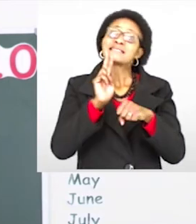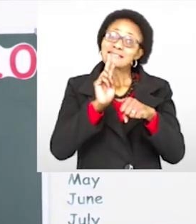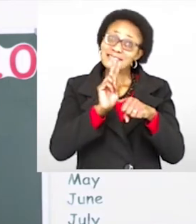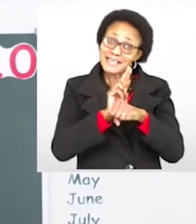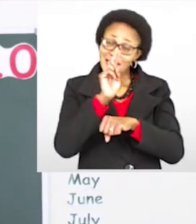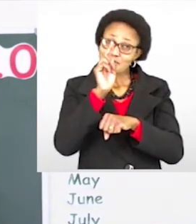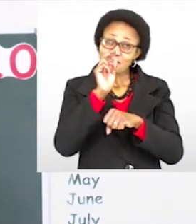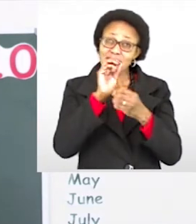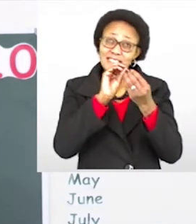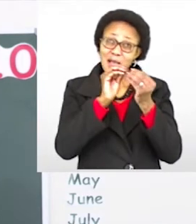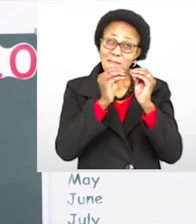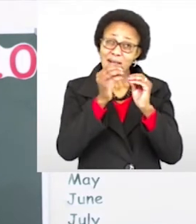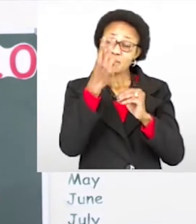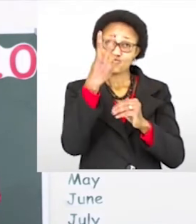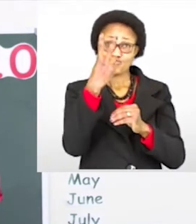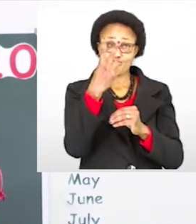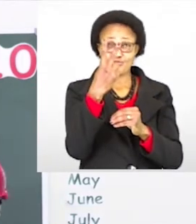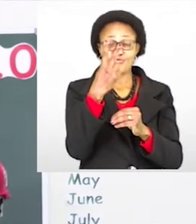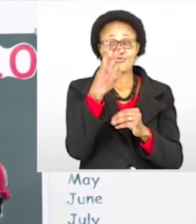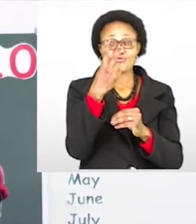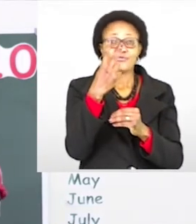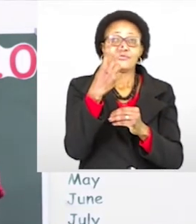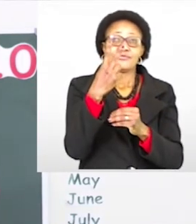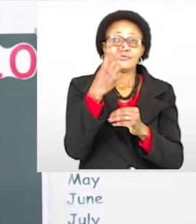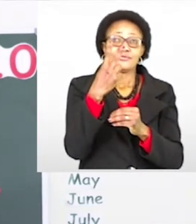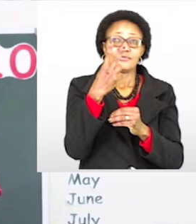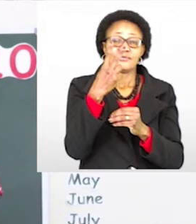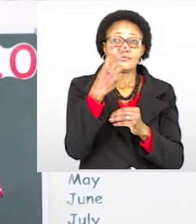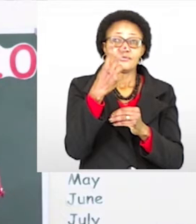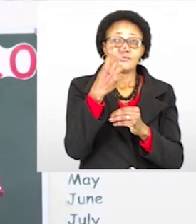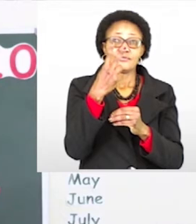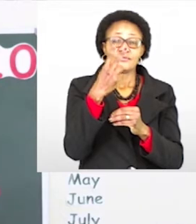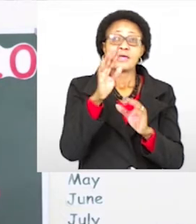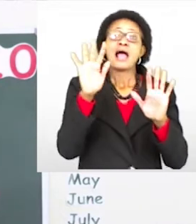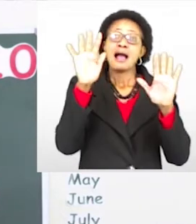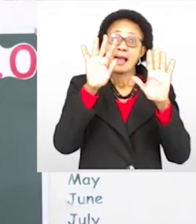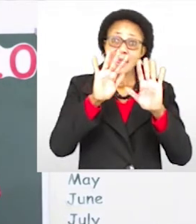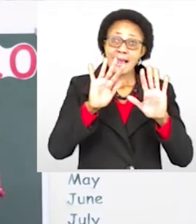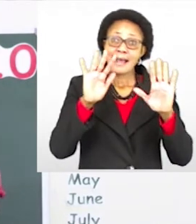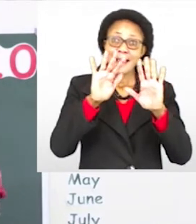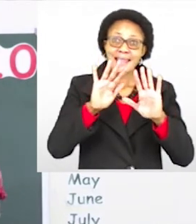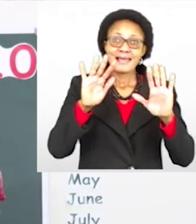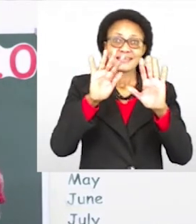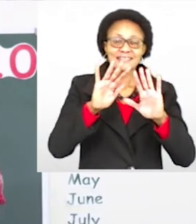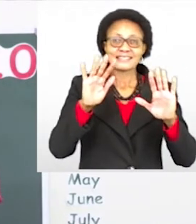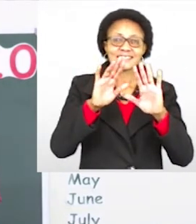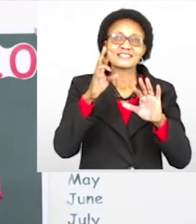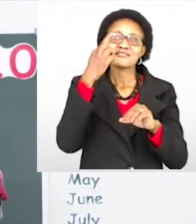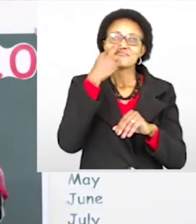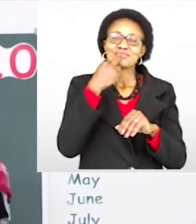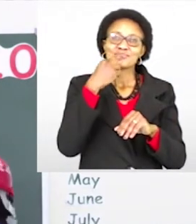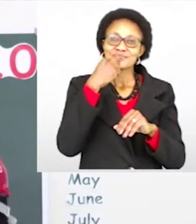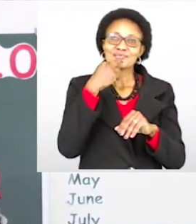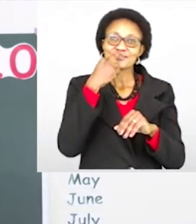second one, which is number 2. And it's asking us to color it in red. I have my